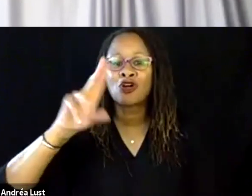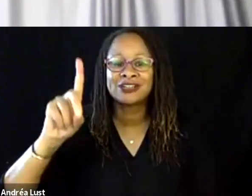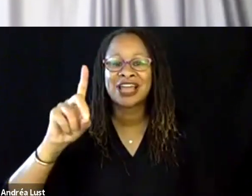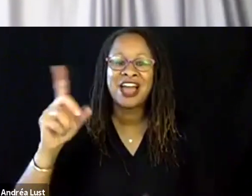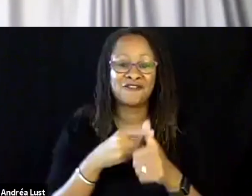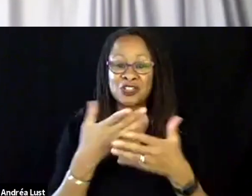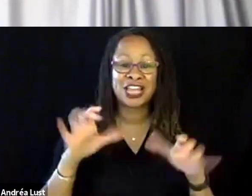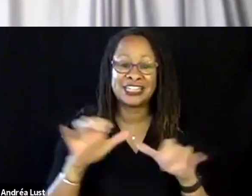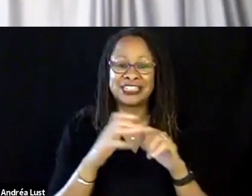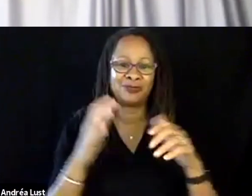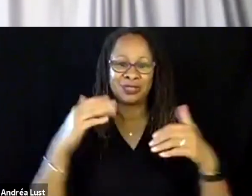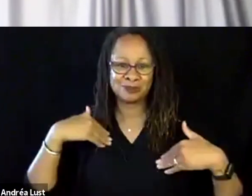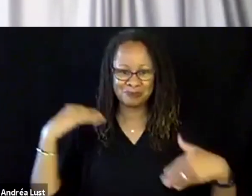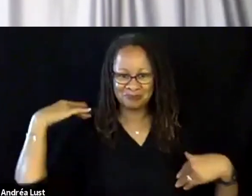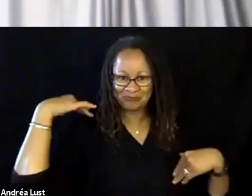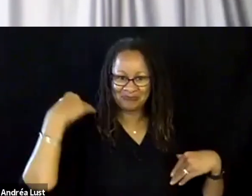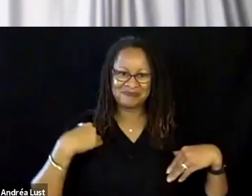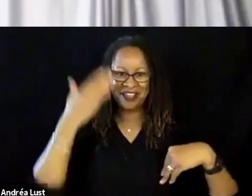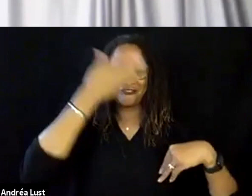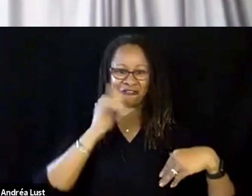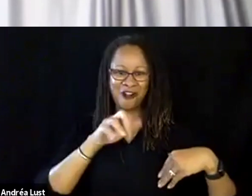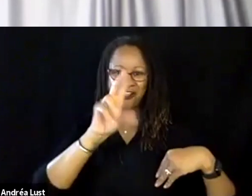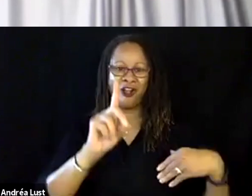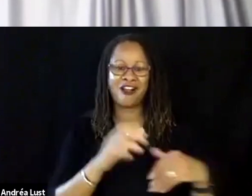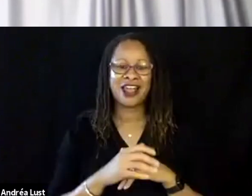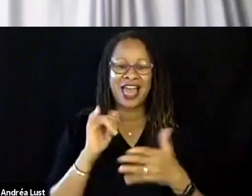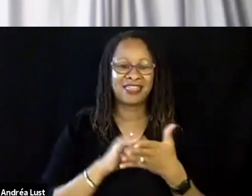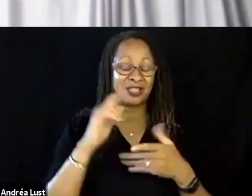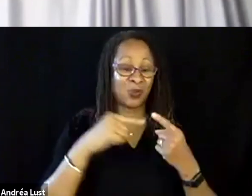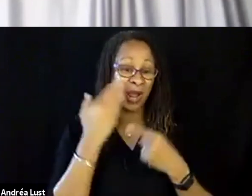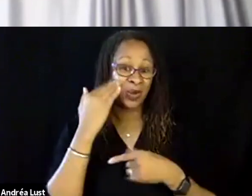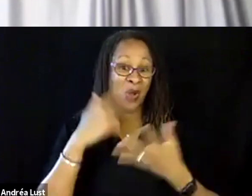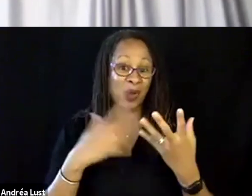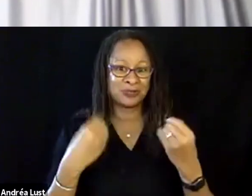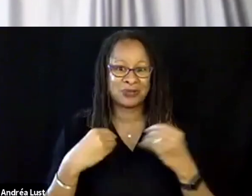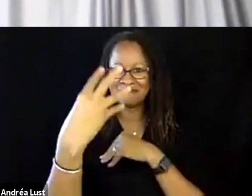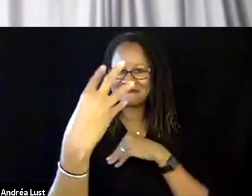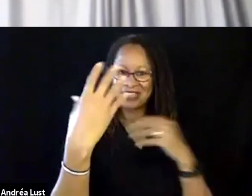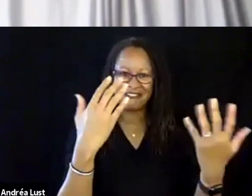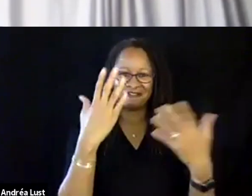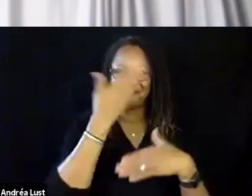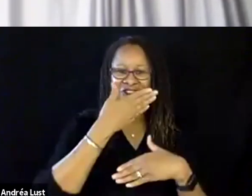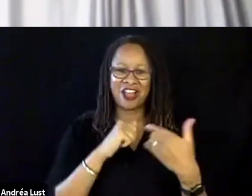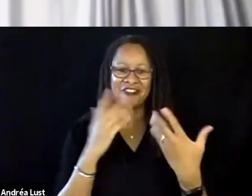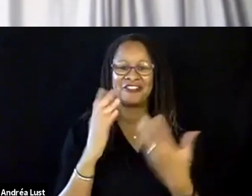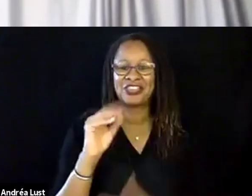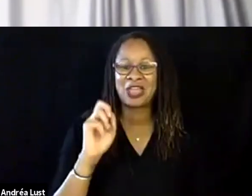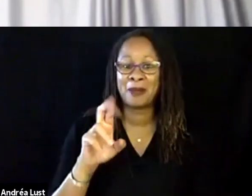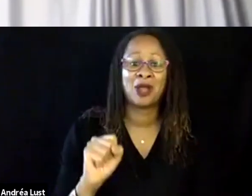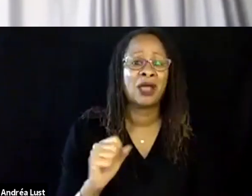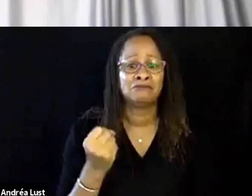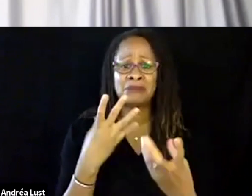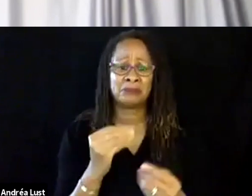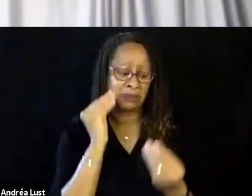front yard. And that was when I knew I wanted to be in front of the camera. And I was met with people telling me that that